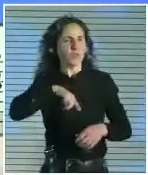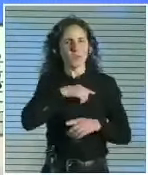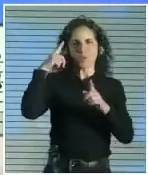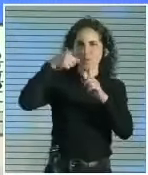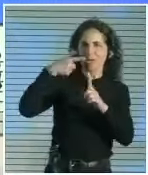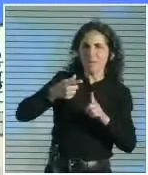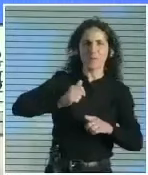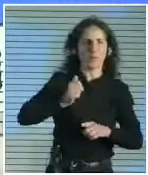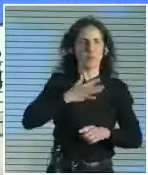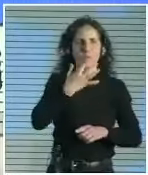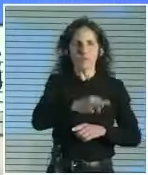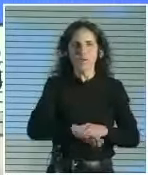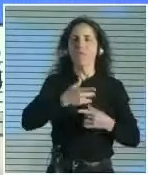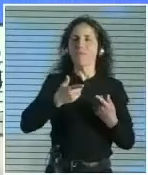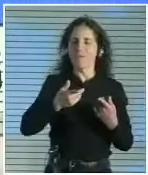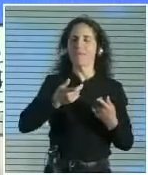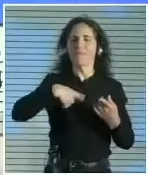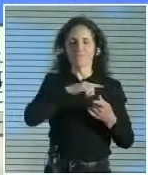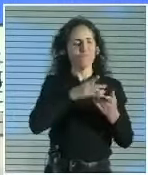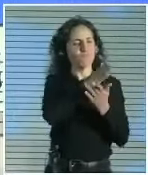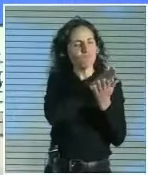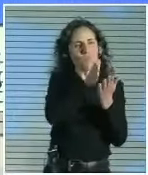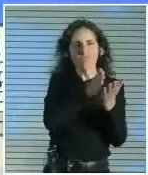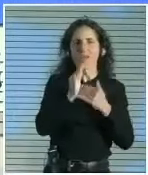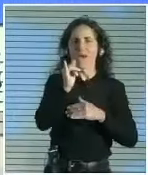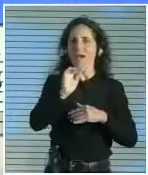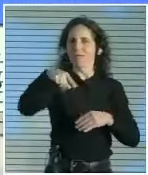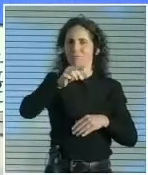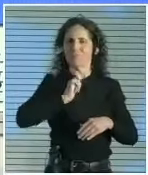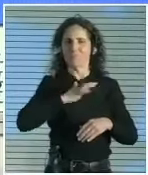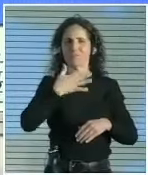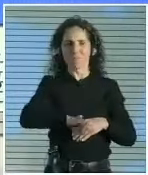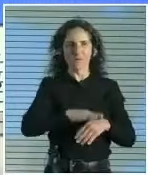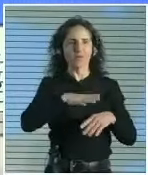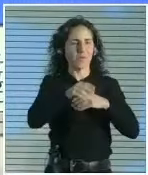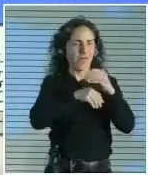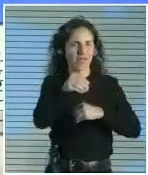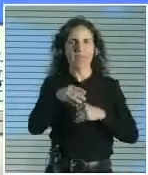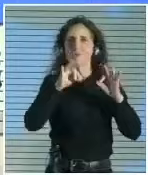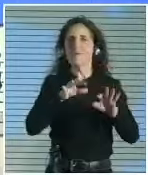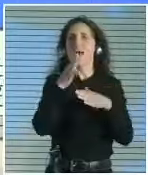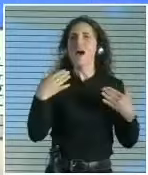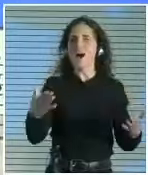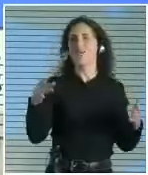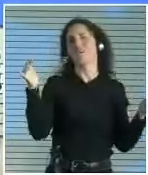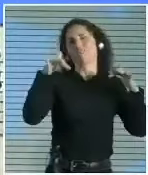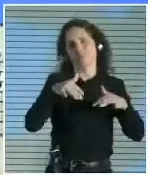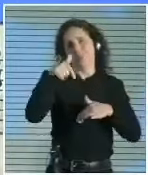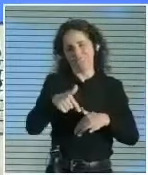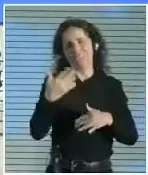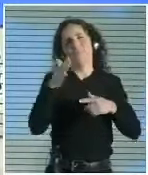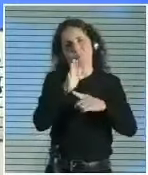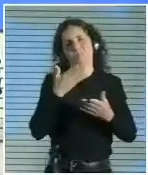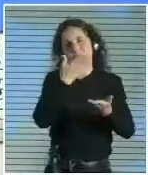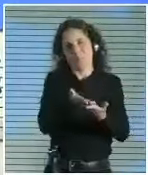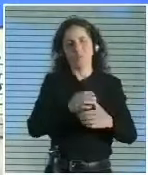spearheaded wonderfully by the partners here and the Global Tourism, World Tourism Organization. Thank you so much, Jorge, also for the support that we